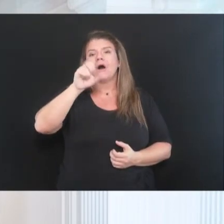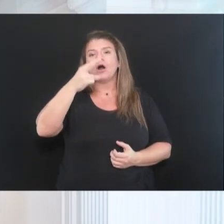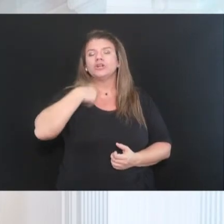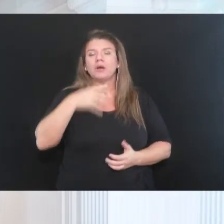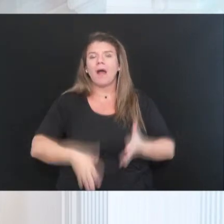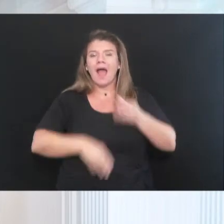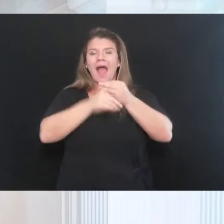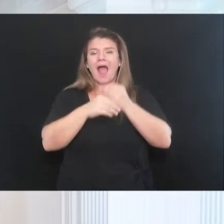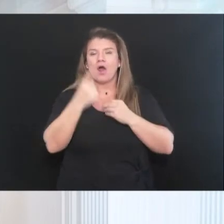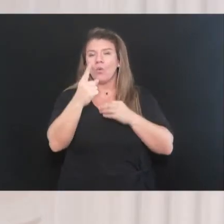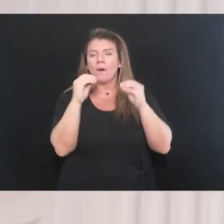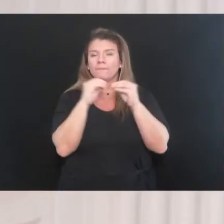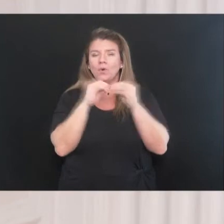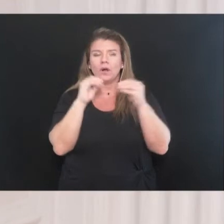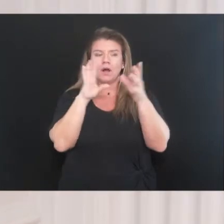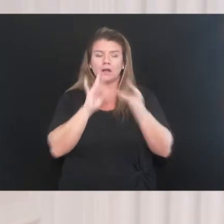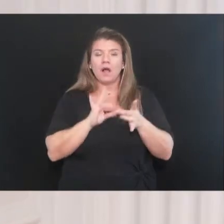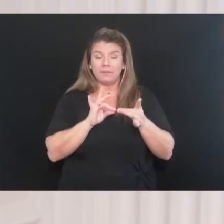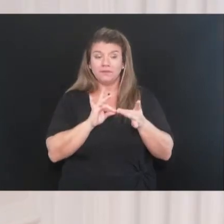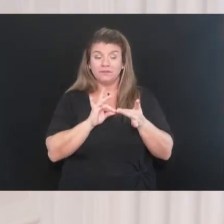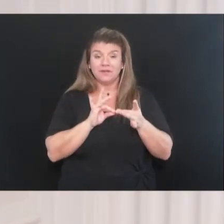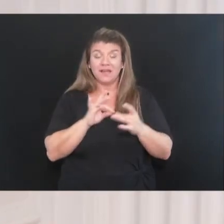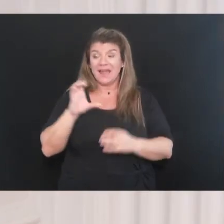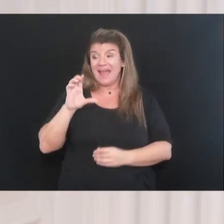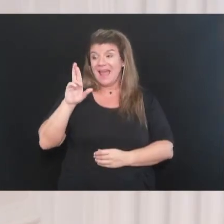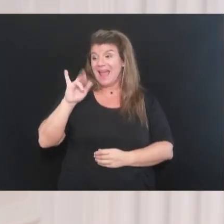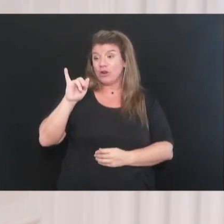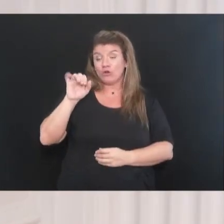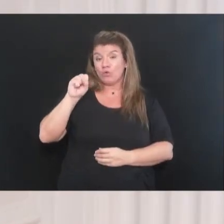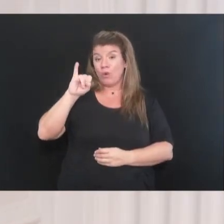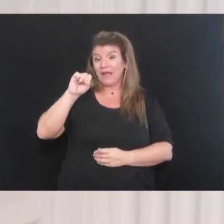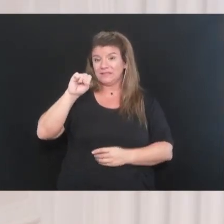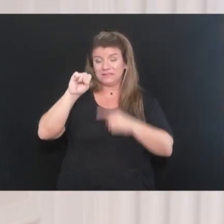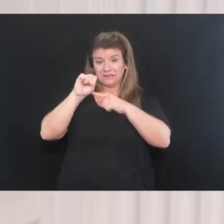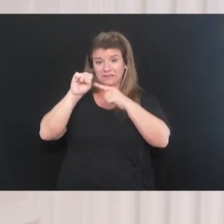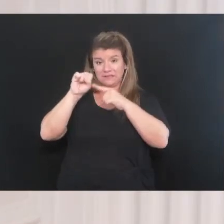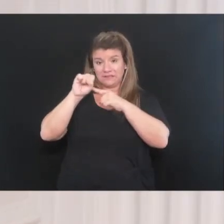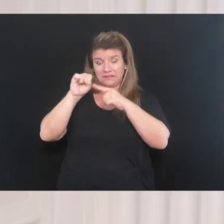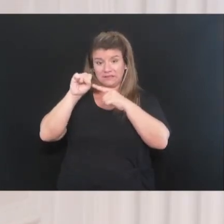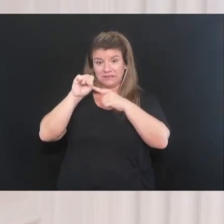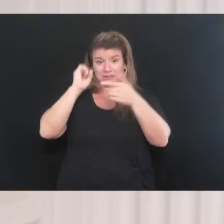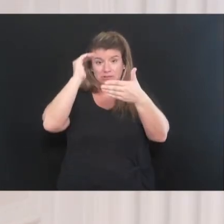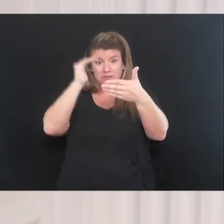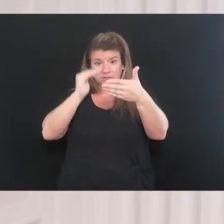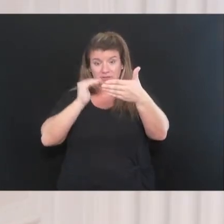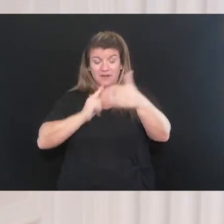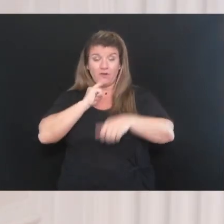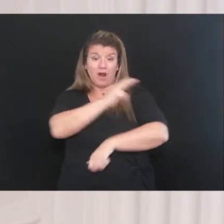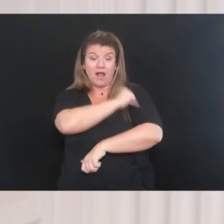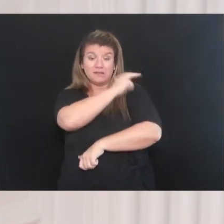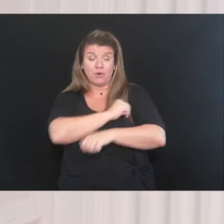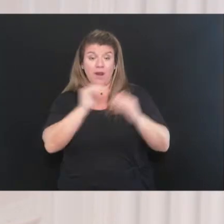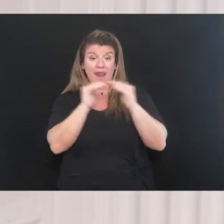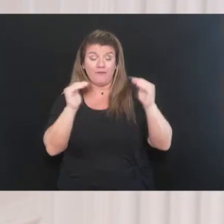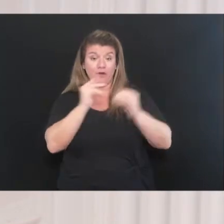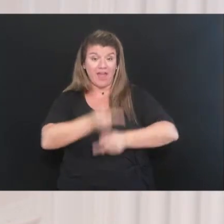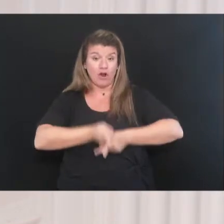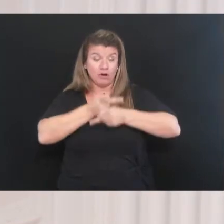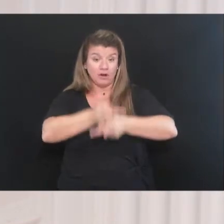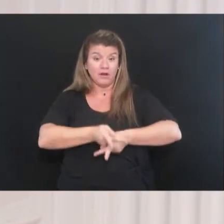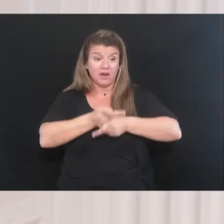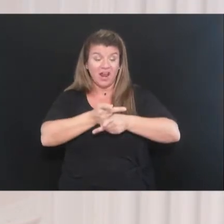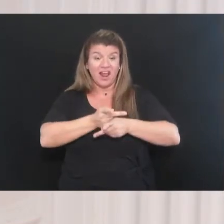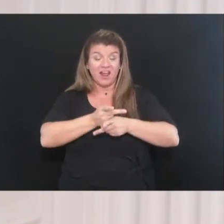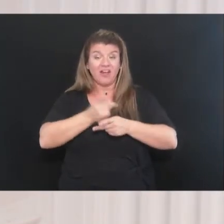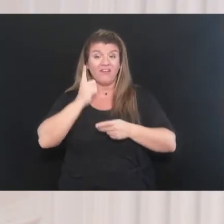Governor, that in the crisis standards when it comes to the hospital level of care, per the